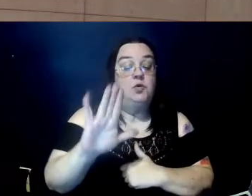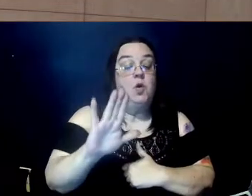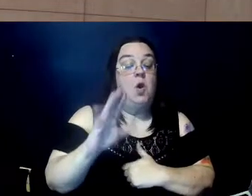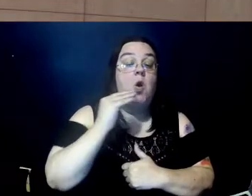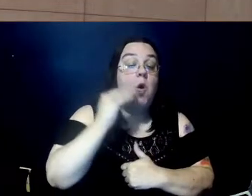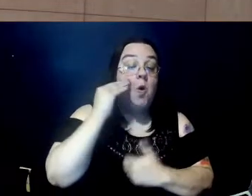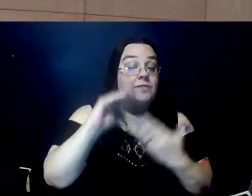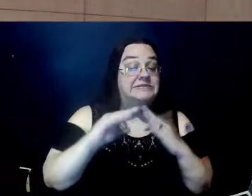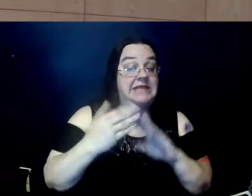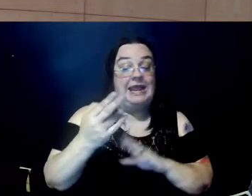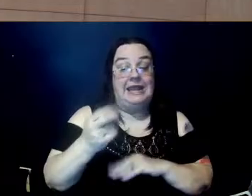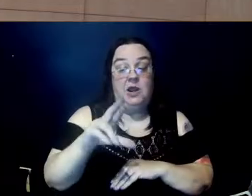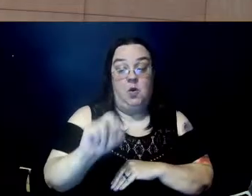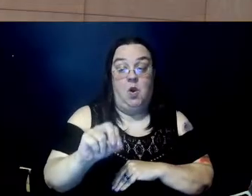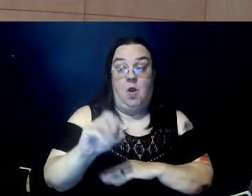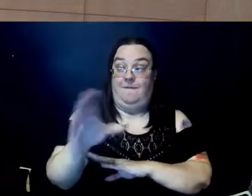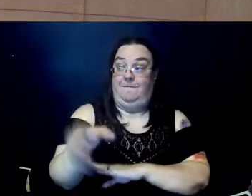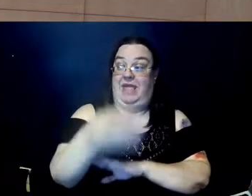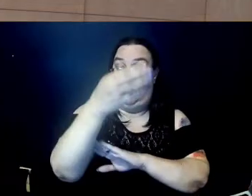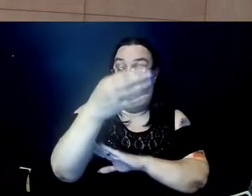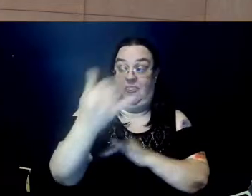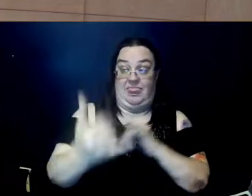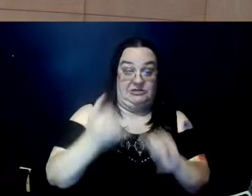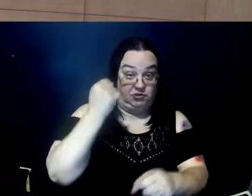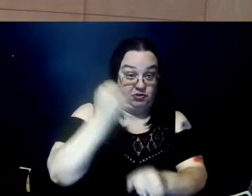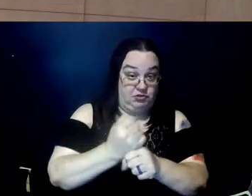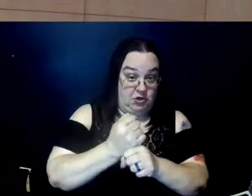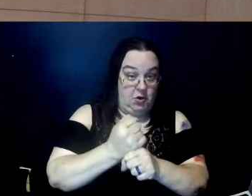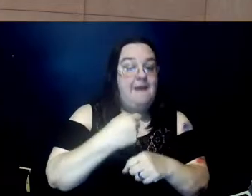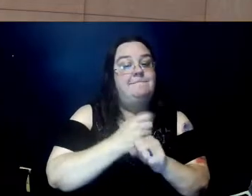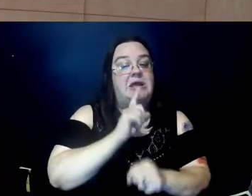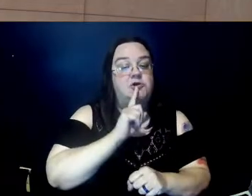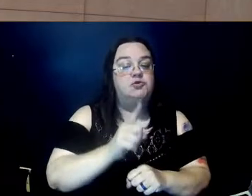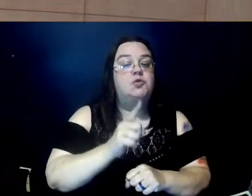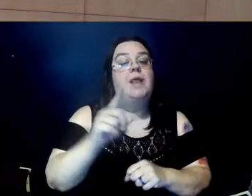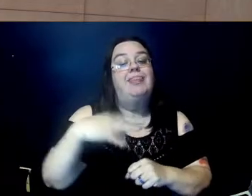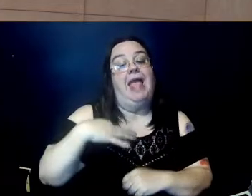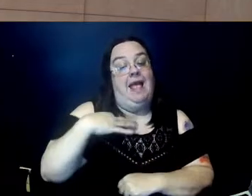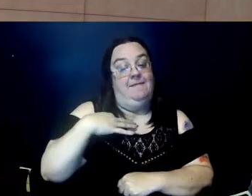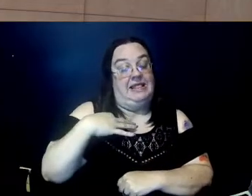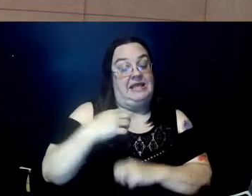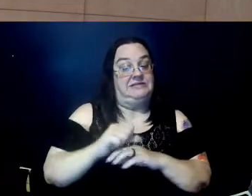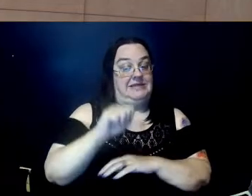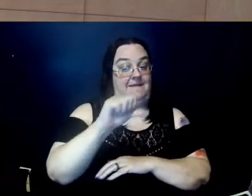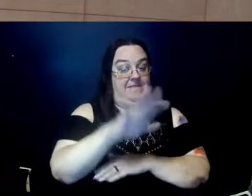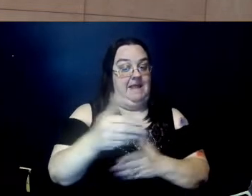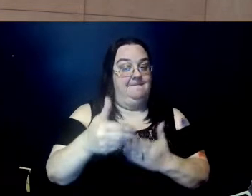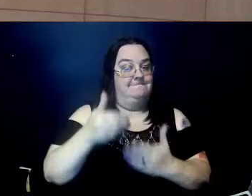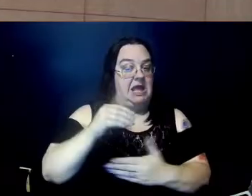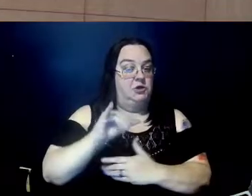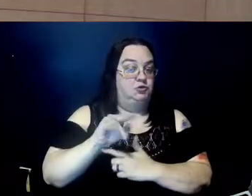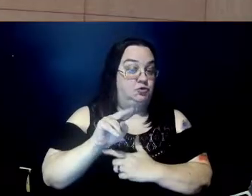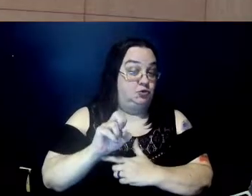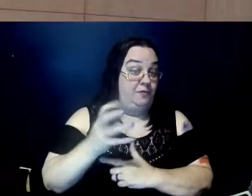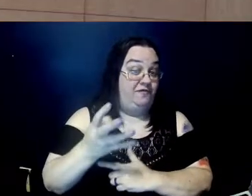banner hung this year, please have it submitted. Please have your application submitted by June